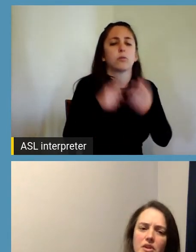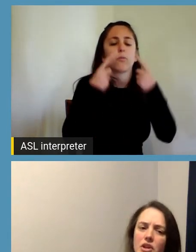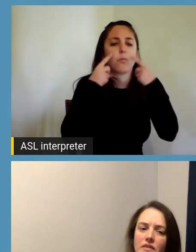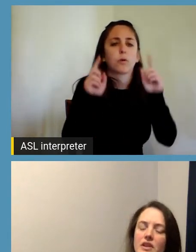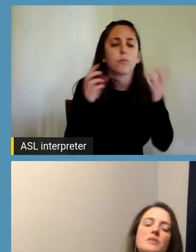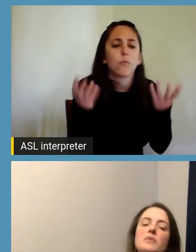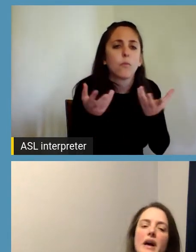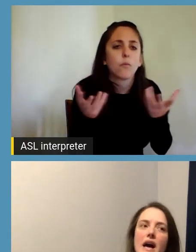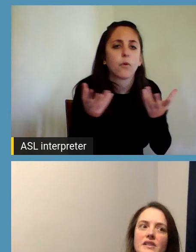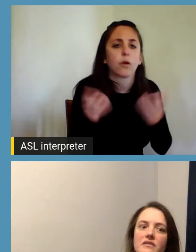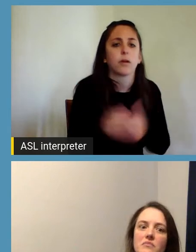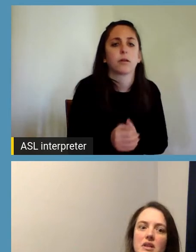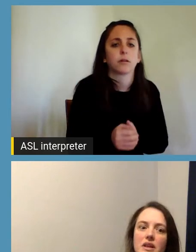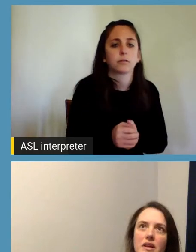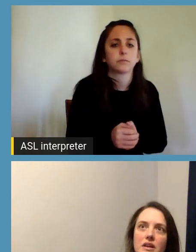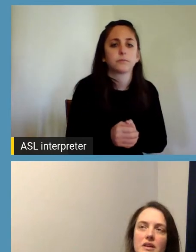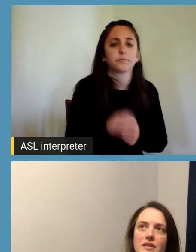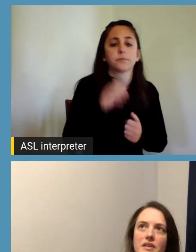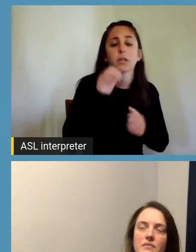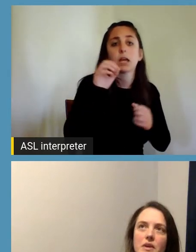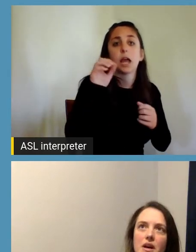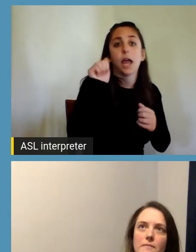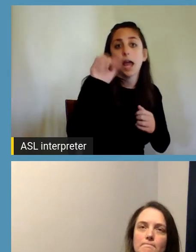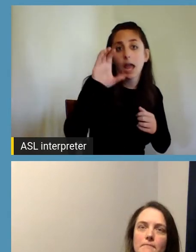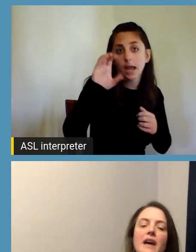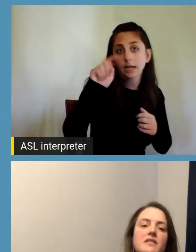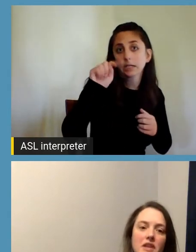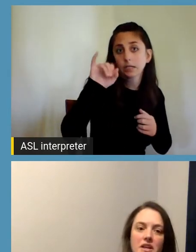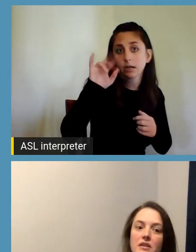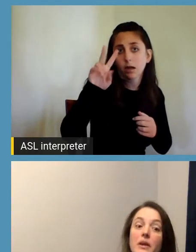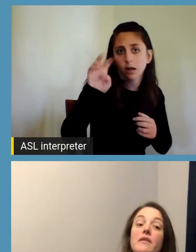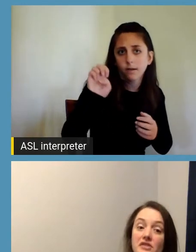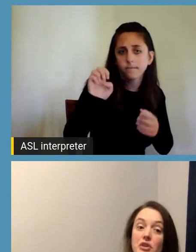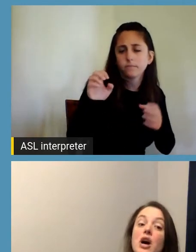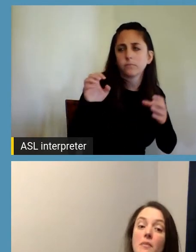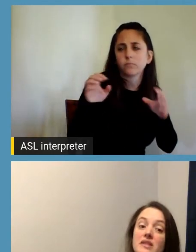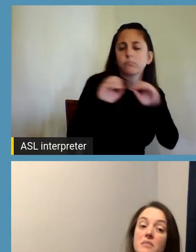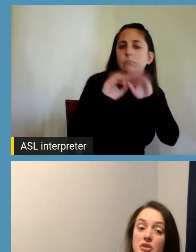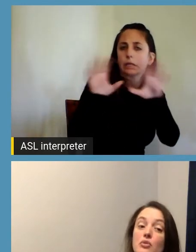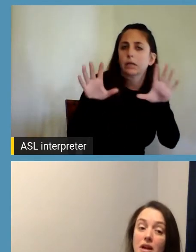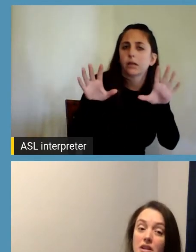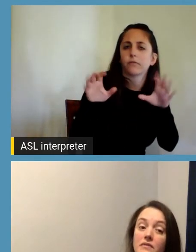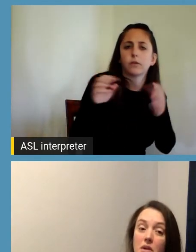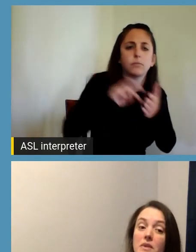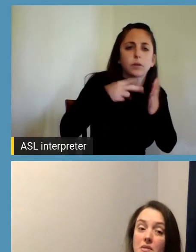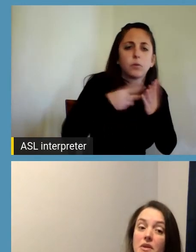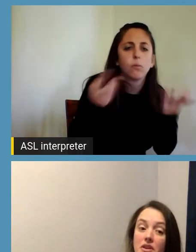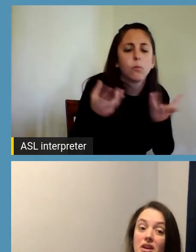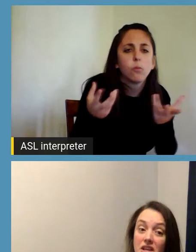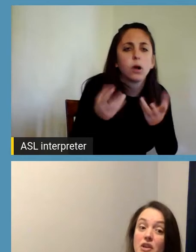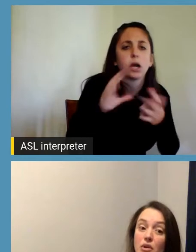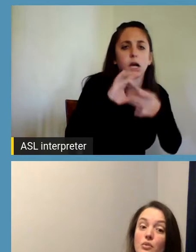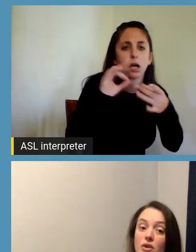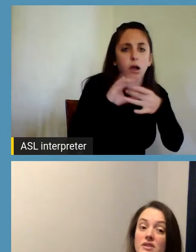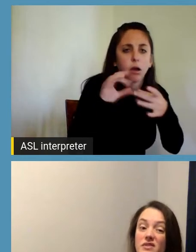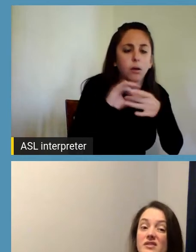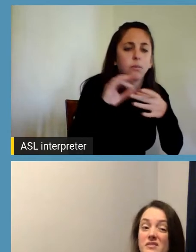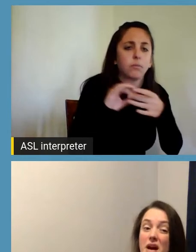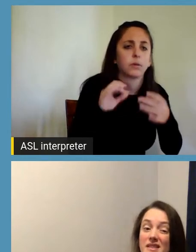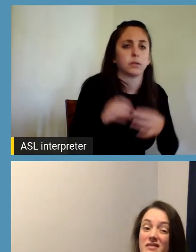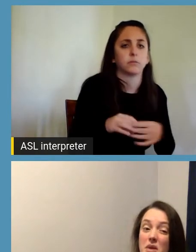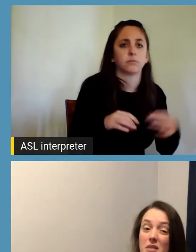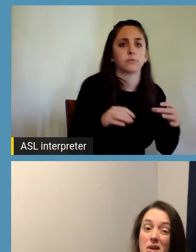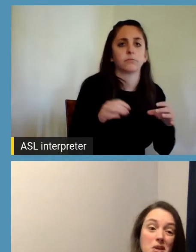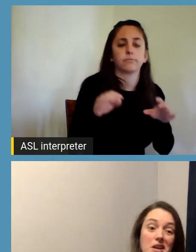I just want to clarify, active meaning, is it active like a visitor comment something directly from them that they're in their own words,